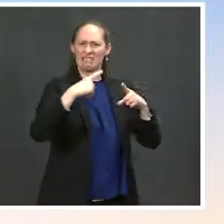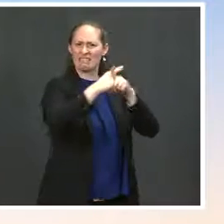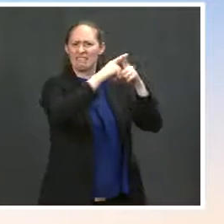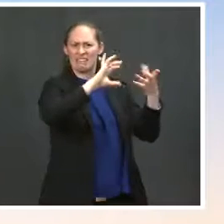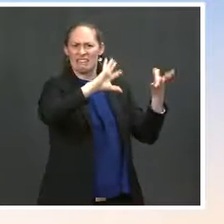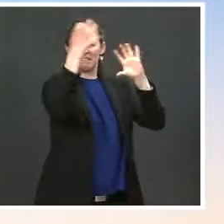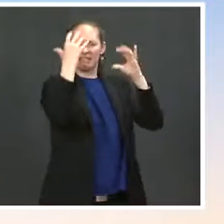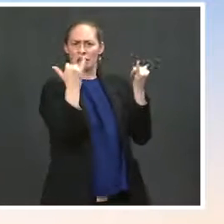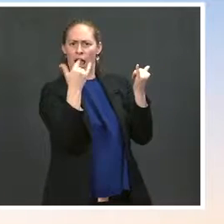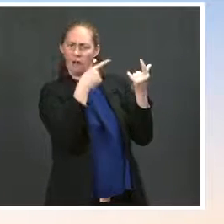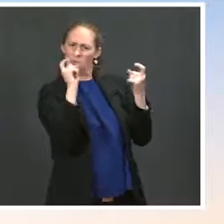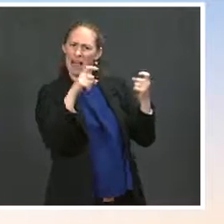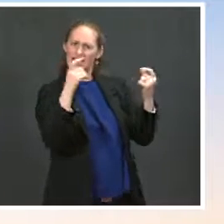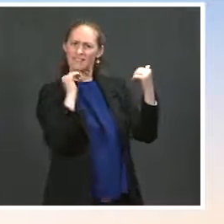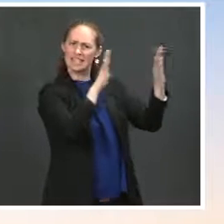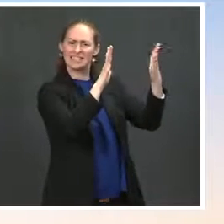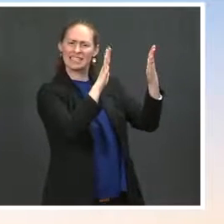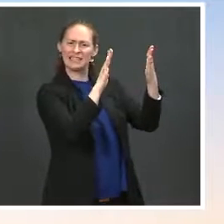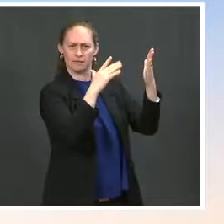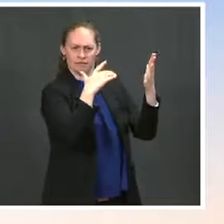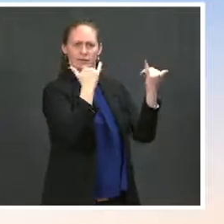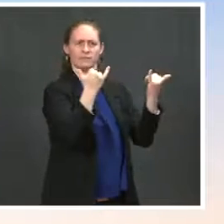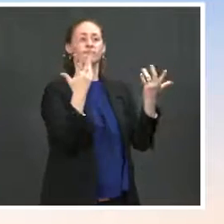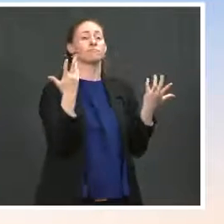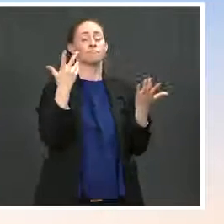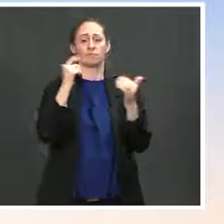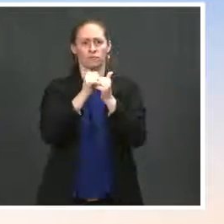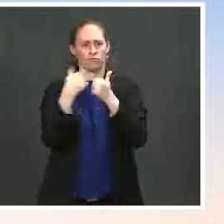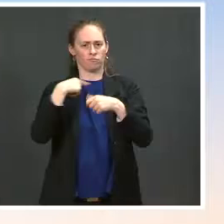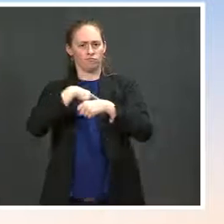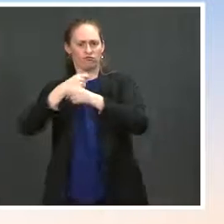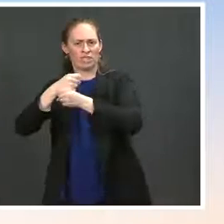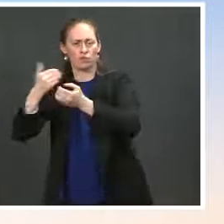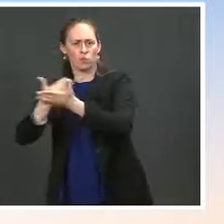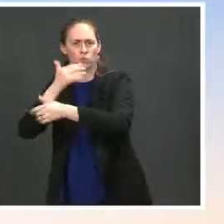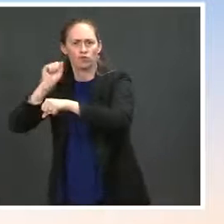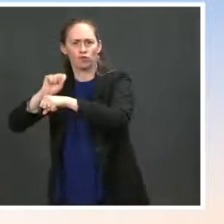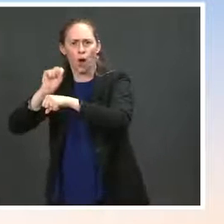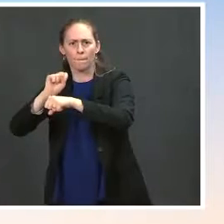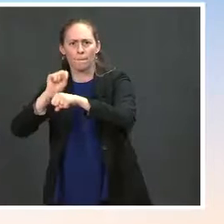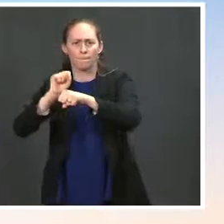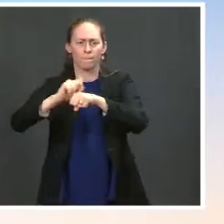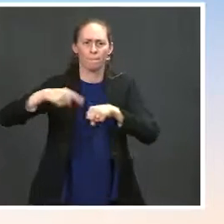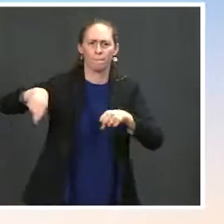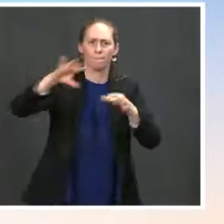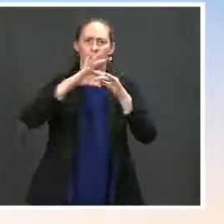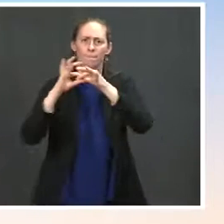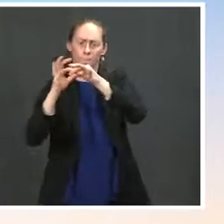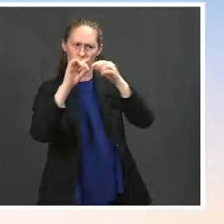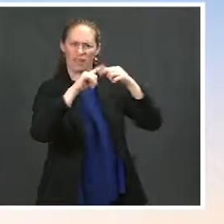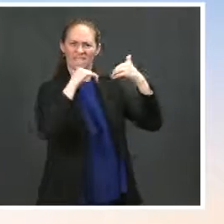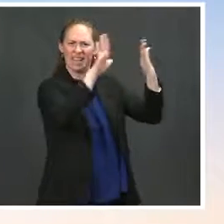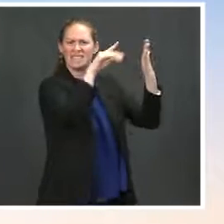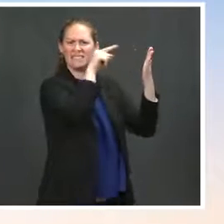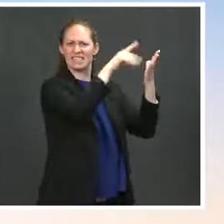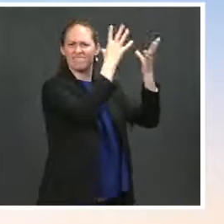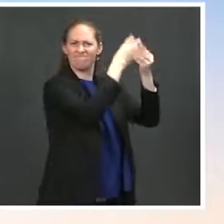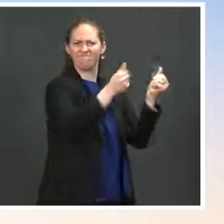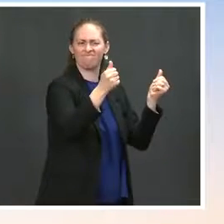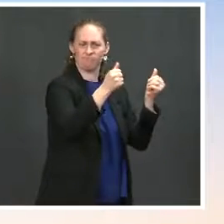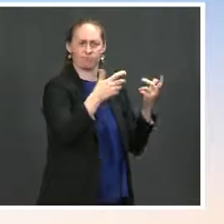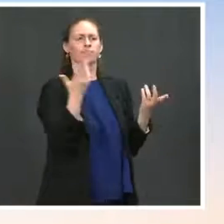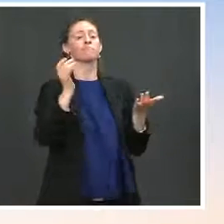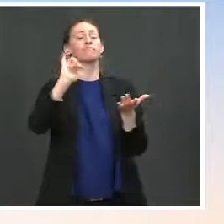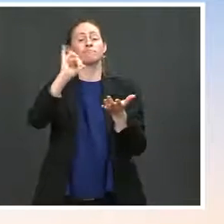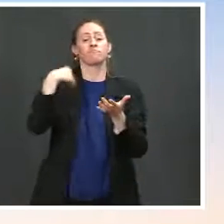is, creating jobs and tackling climate change go hand in hand. We invest in the competitiveness